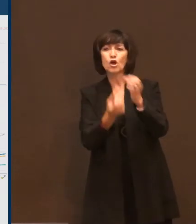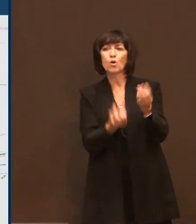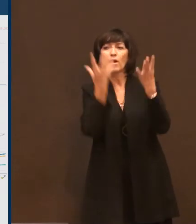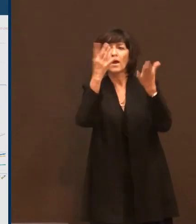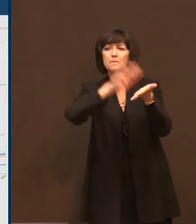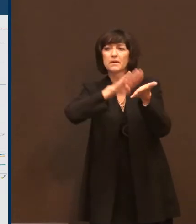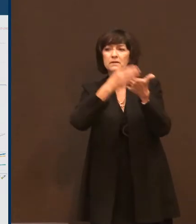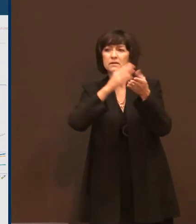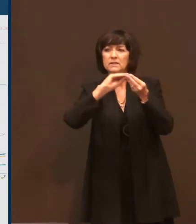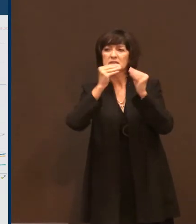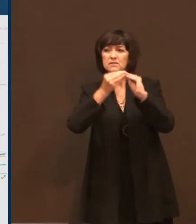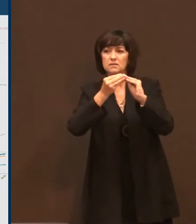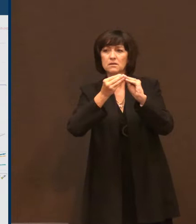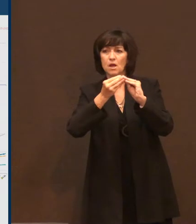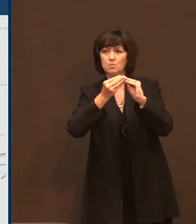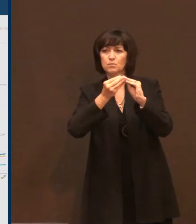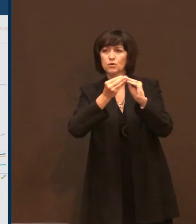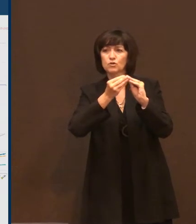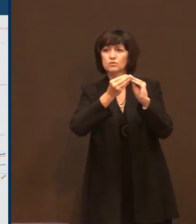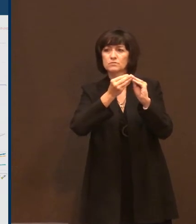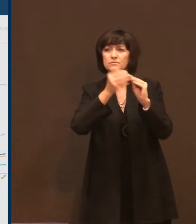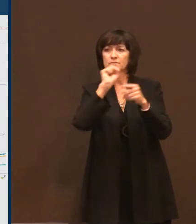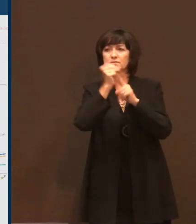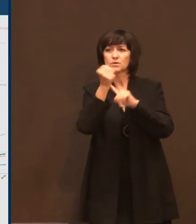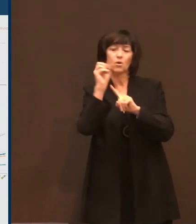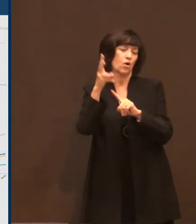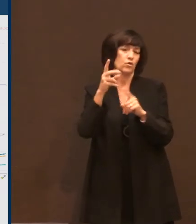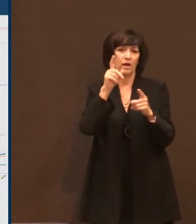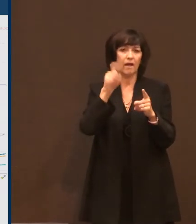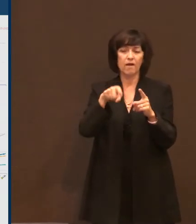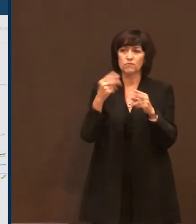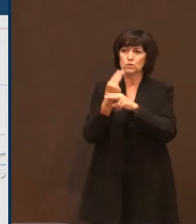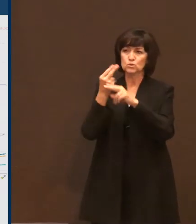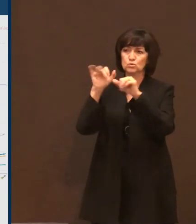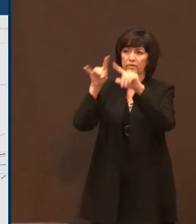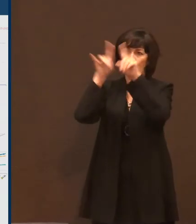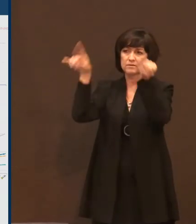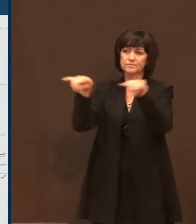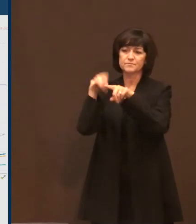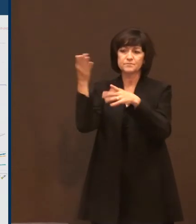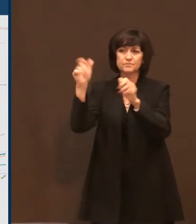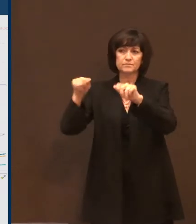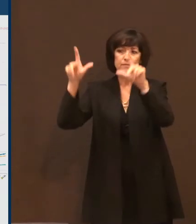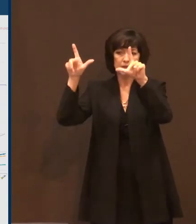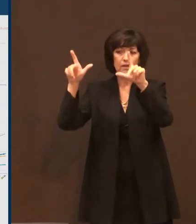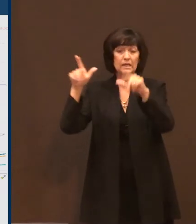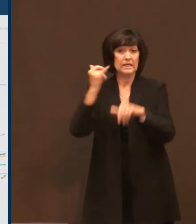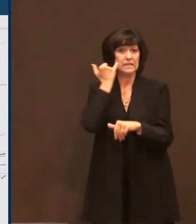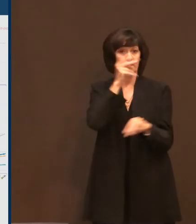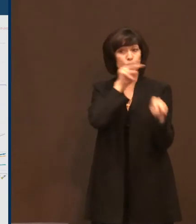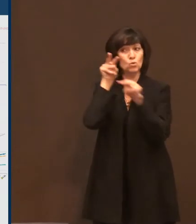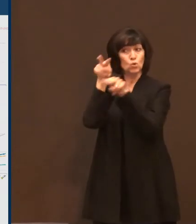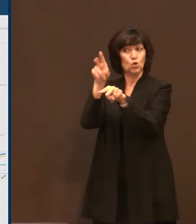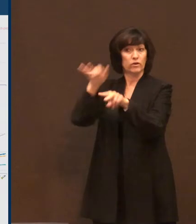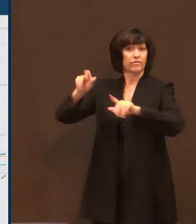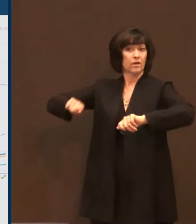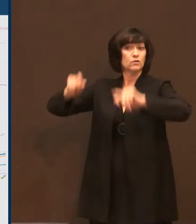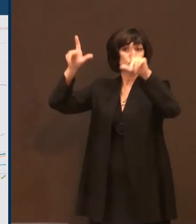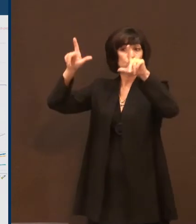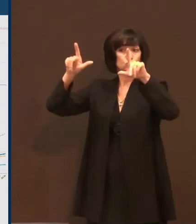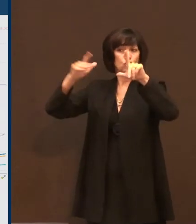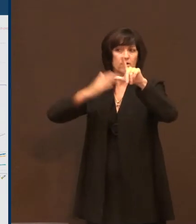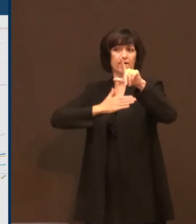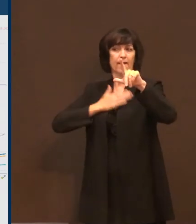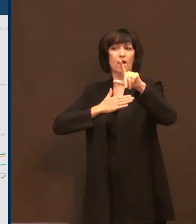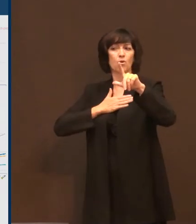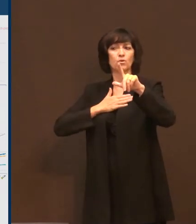the percent positive, or so this is a copy. So if you went to that chart on our Healthy Delaware, Healthy